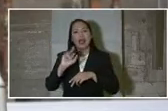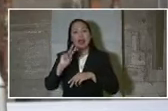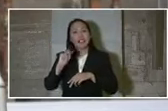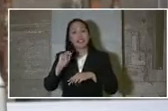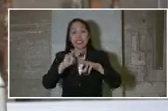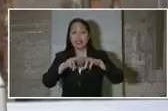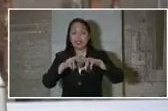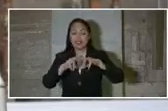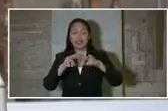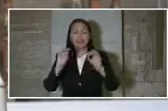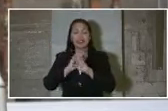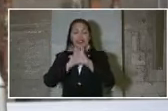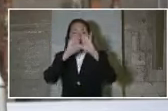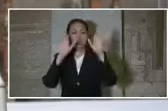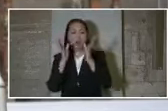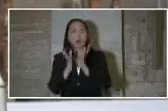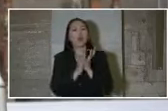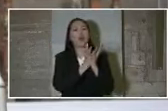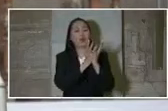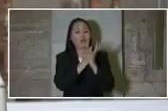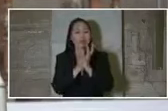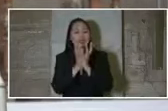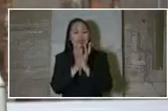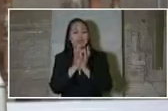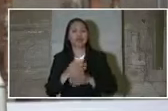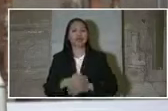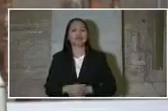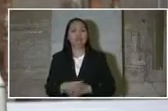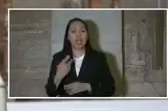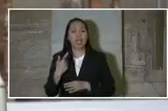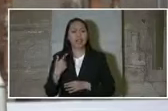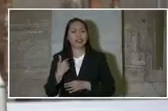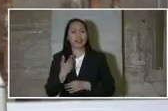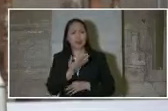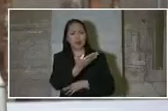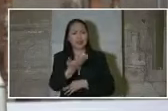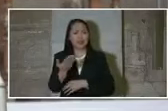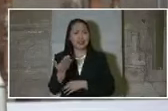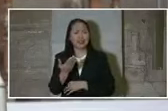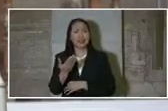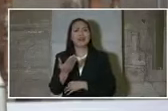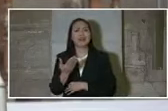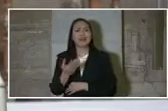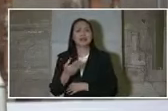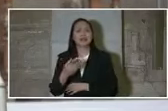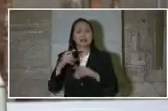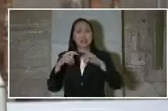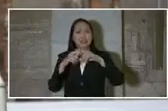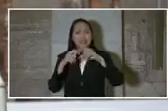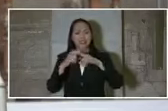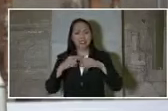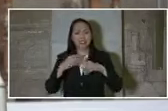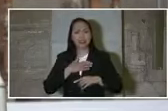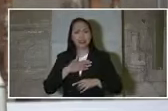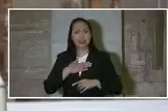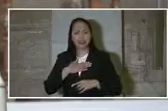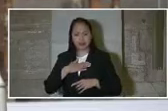Meron nga rin akong nakikita sa atin, mayroong suot na t-shirt, sa harap asin, no? Sa